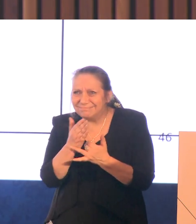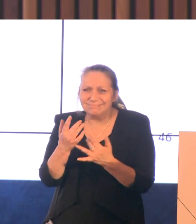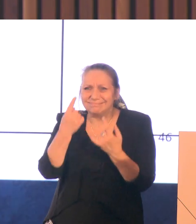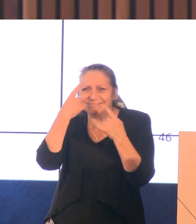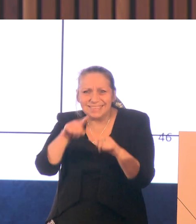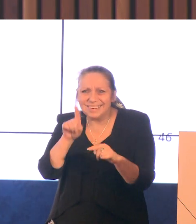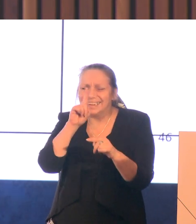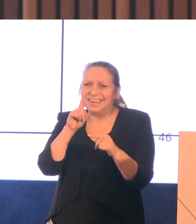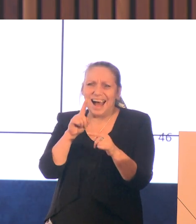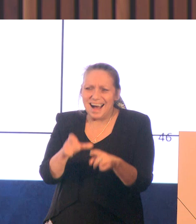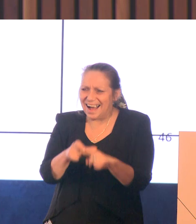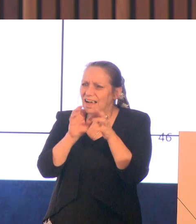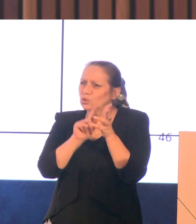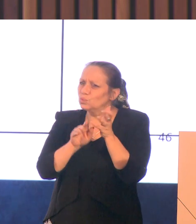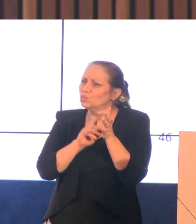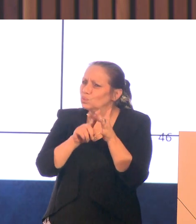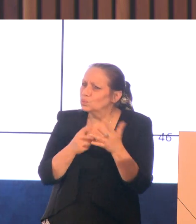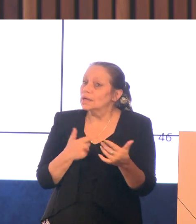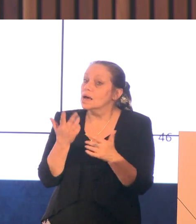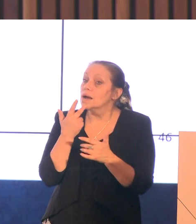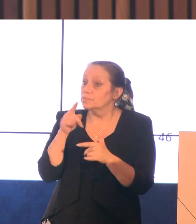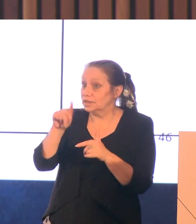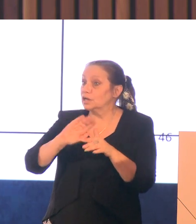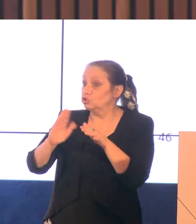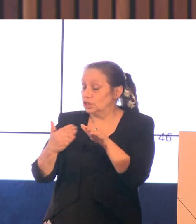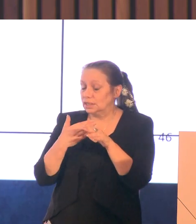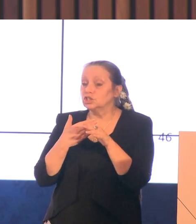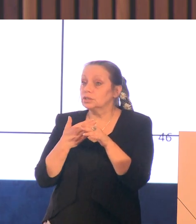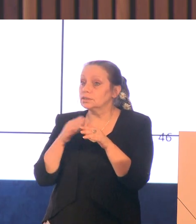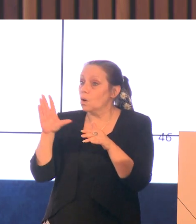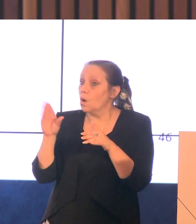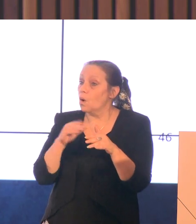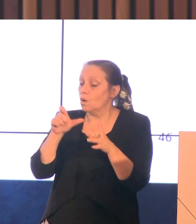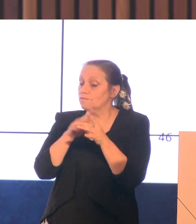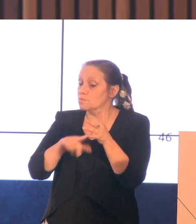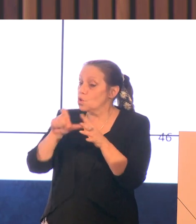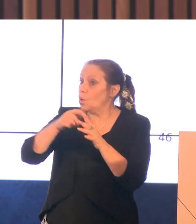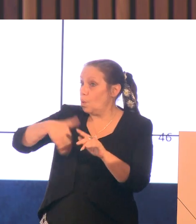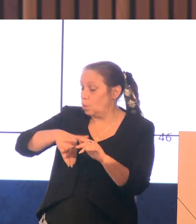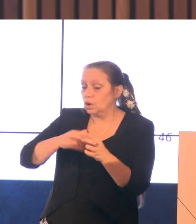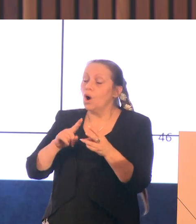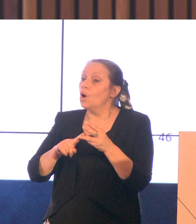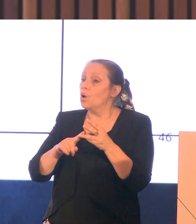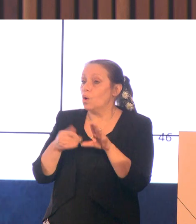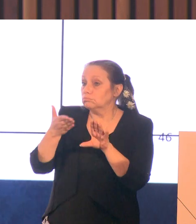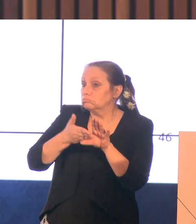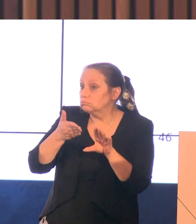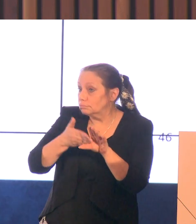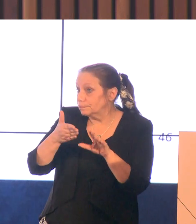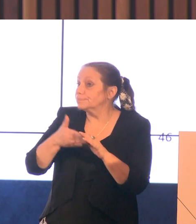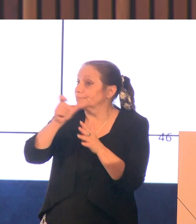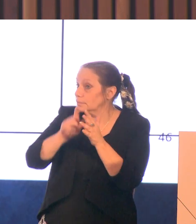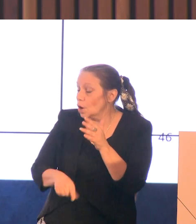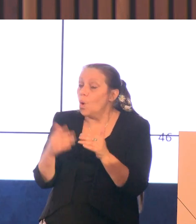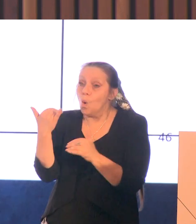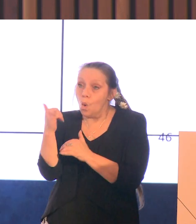to use, and if you are Indigenous or from a CALD background or have a psychosocial disability